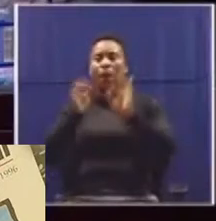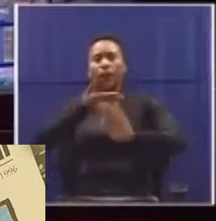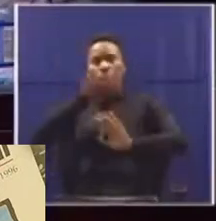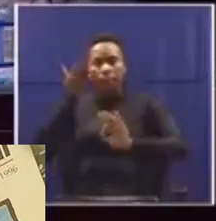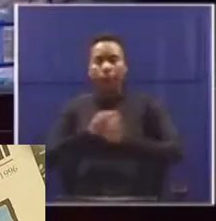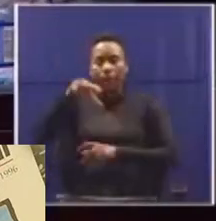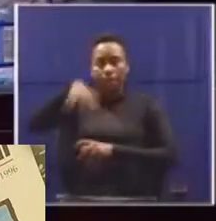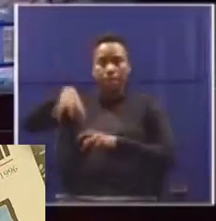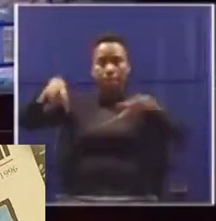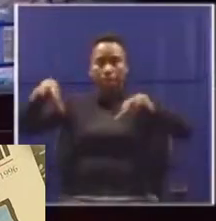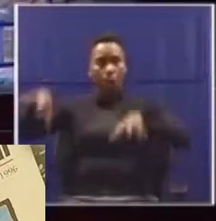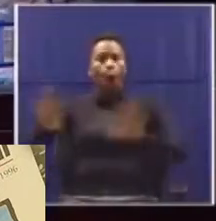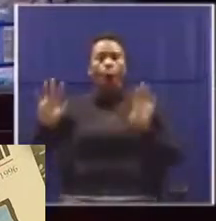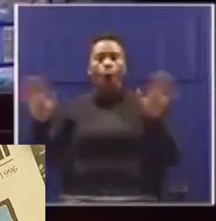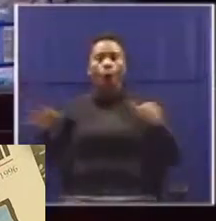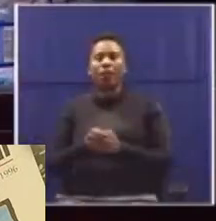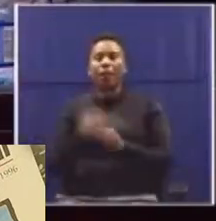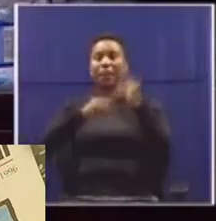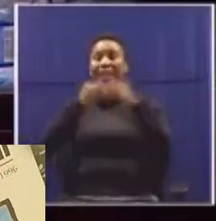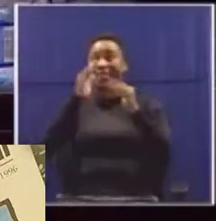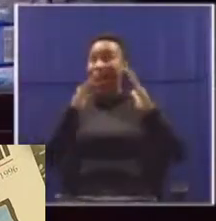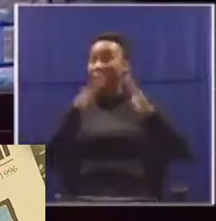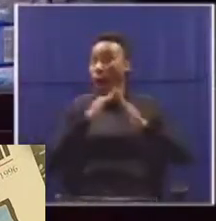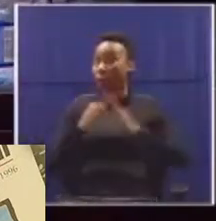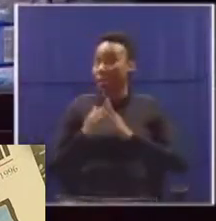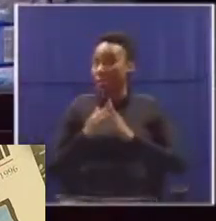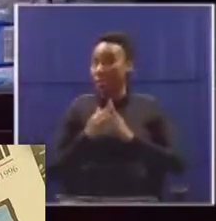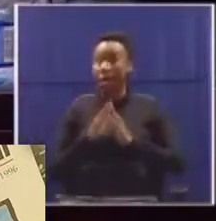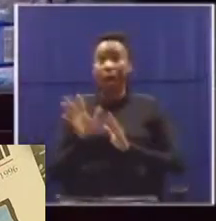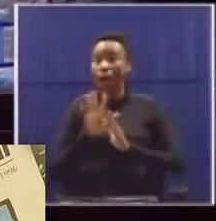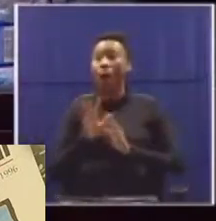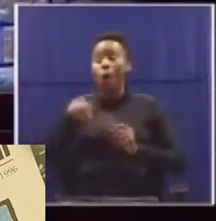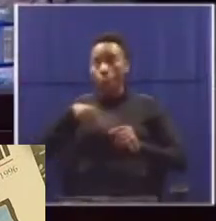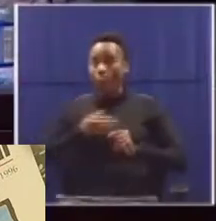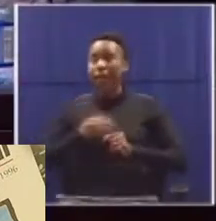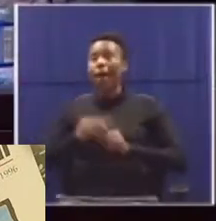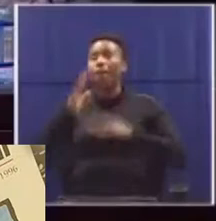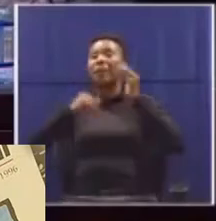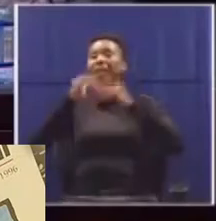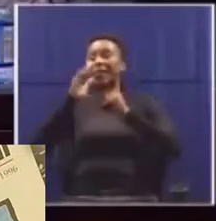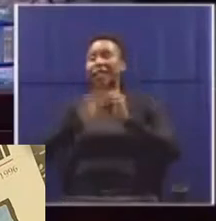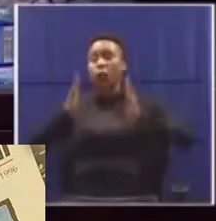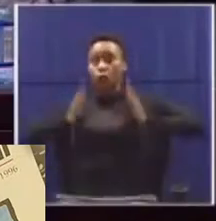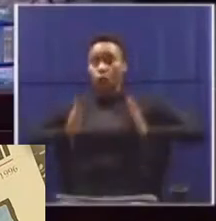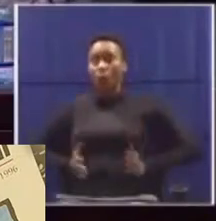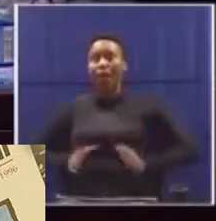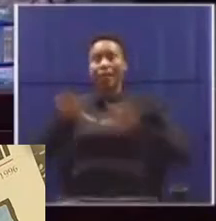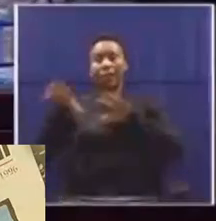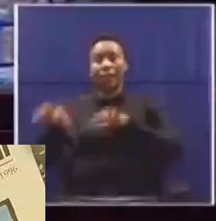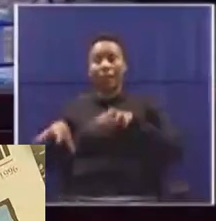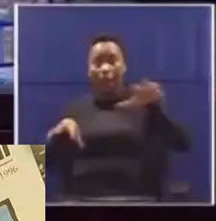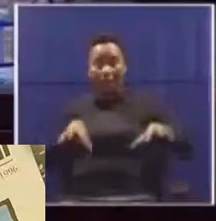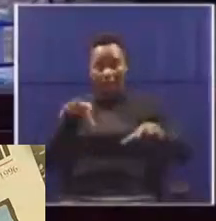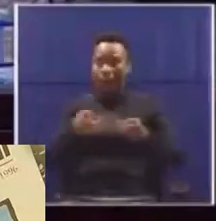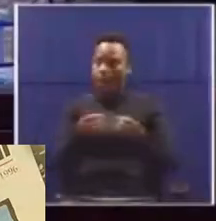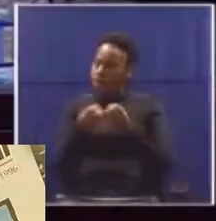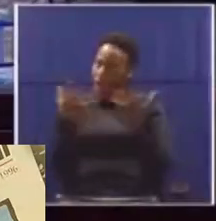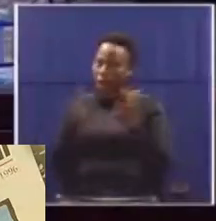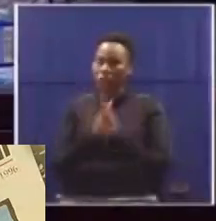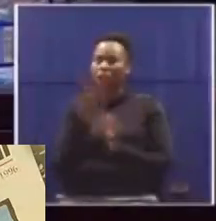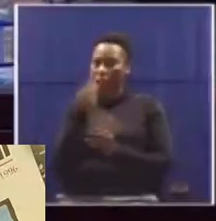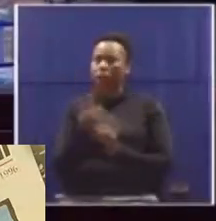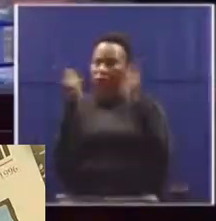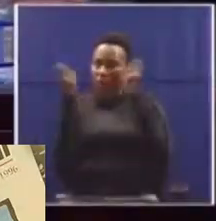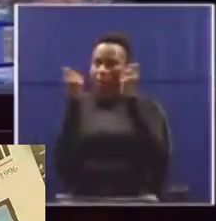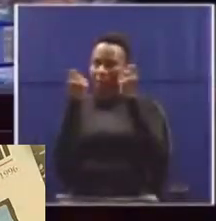longer just building houses we are building human settlements we have much to celebrate it